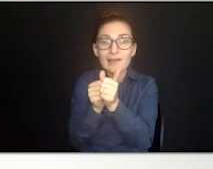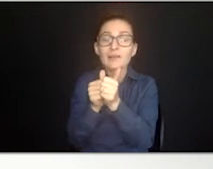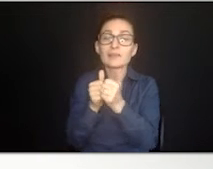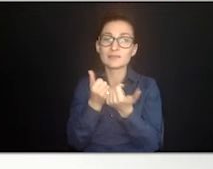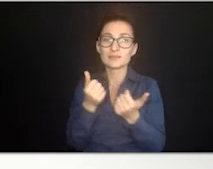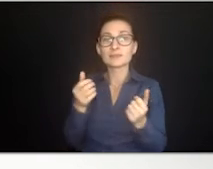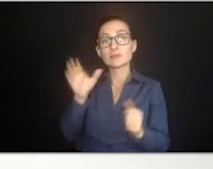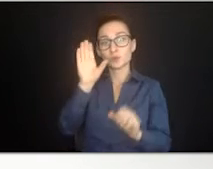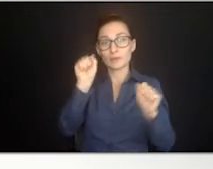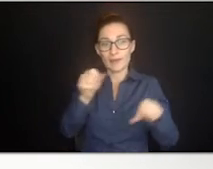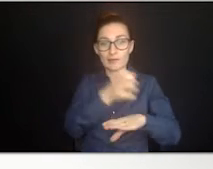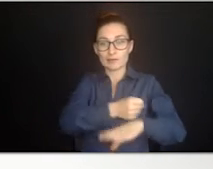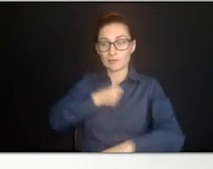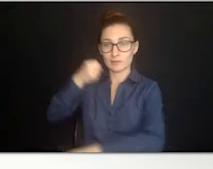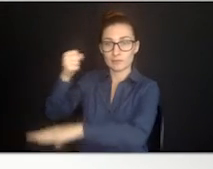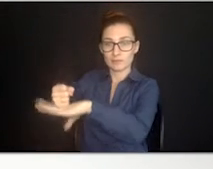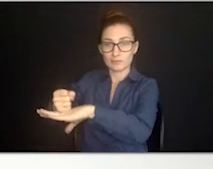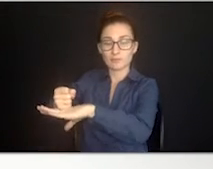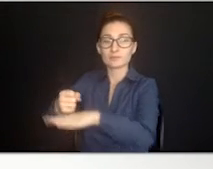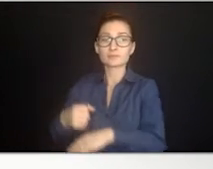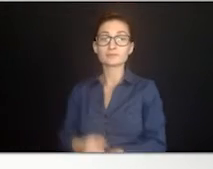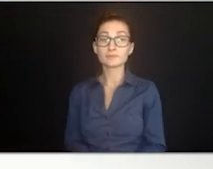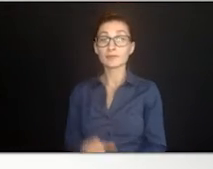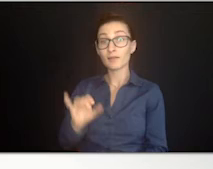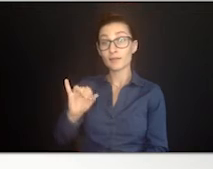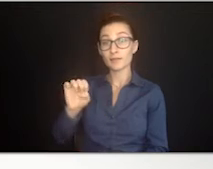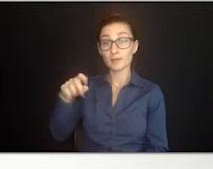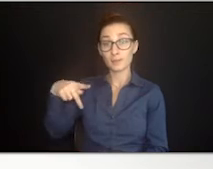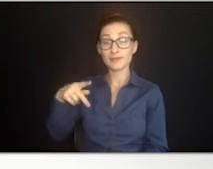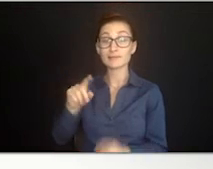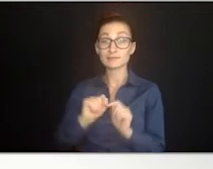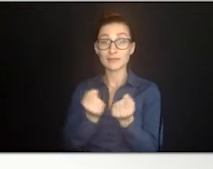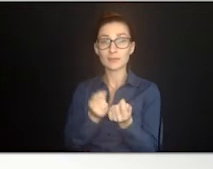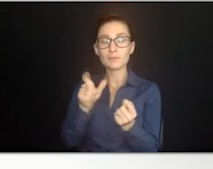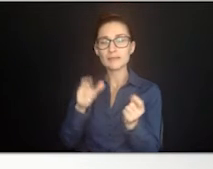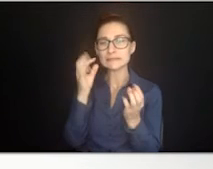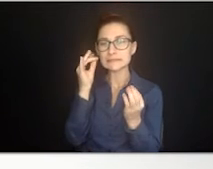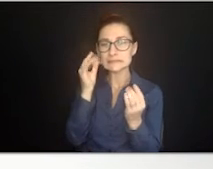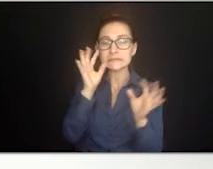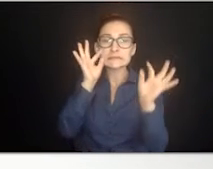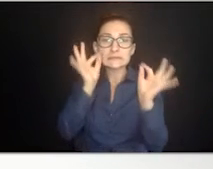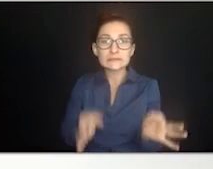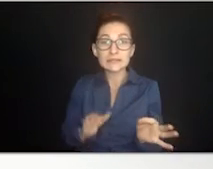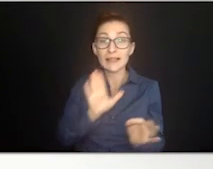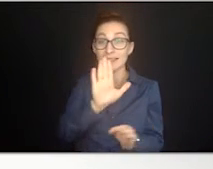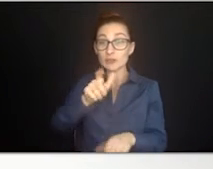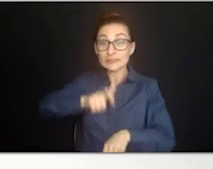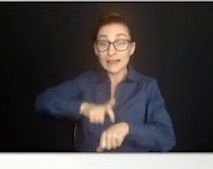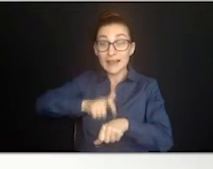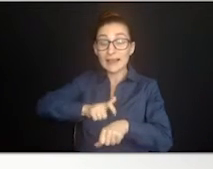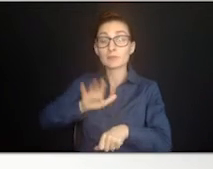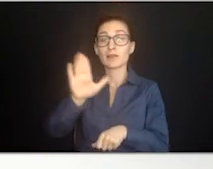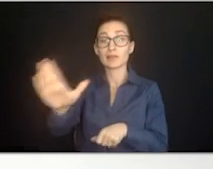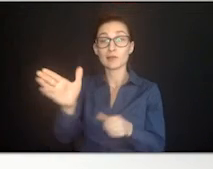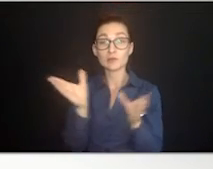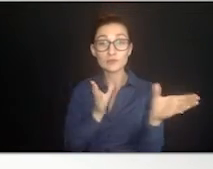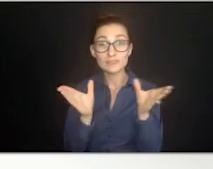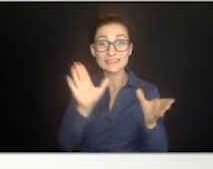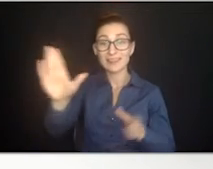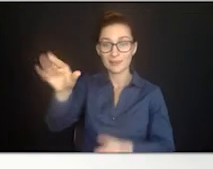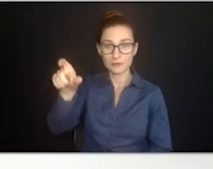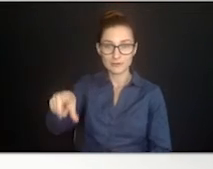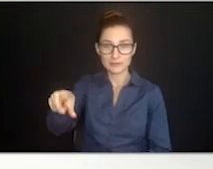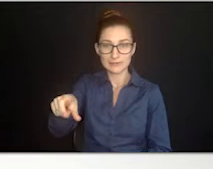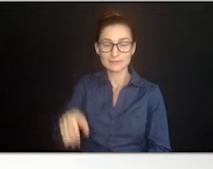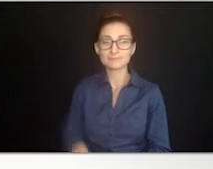team has the explicit responsibility of determining how much time and what those needs and services are. So